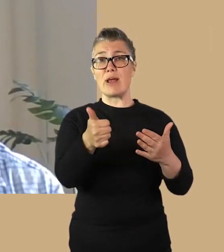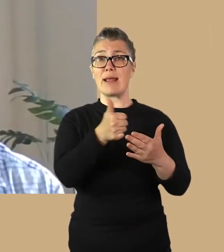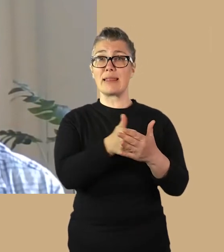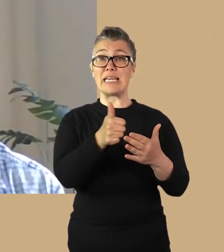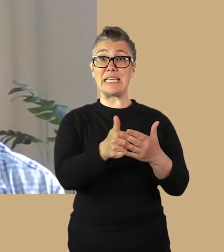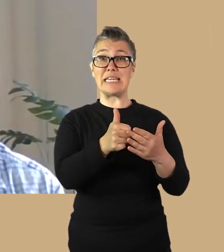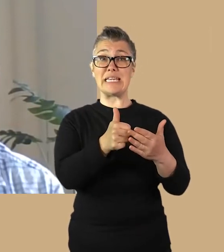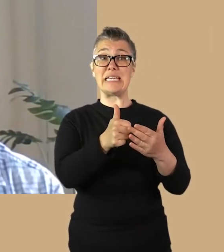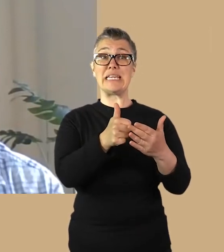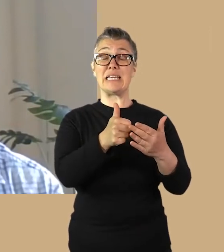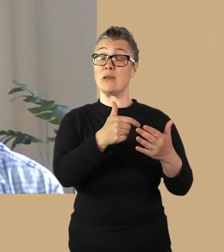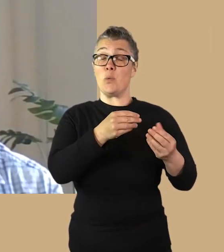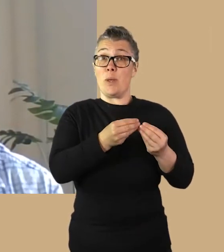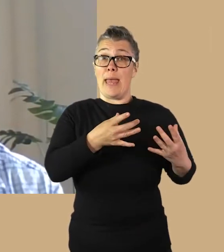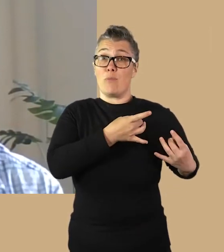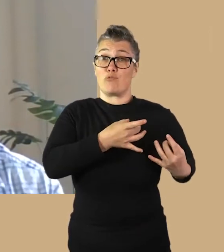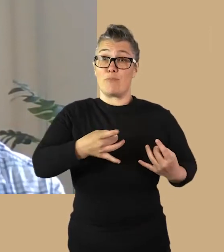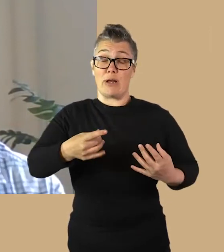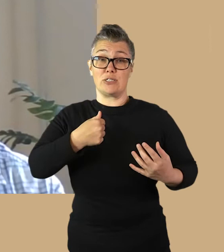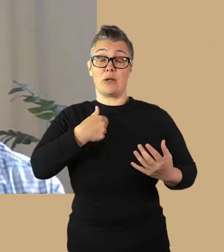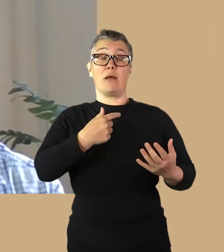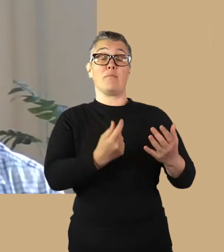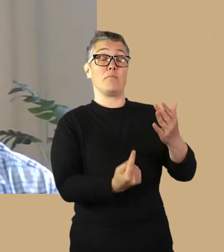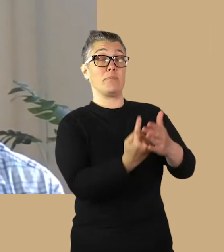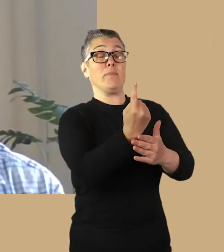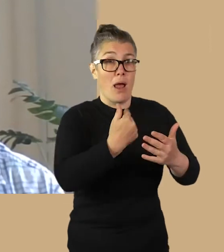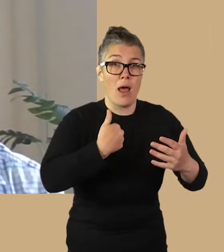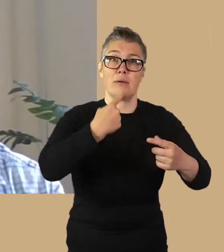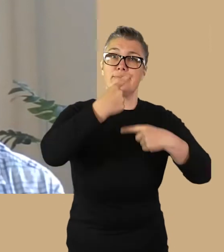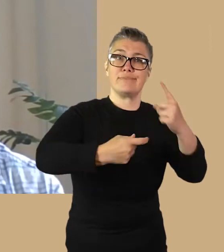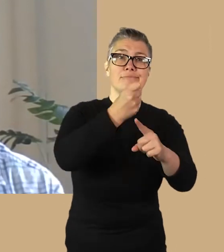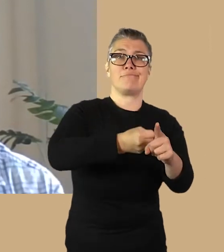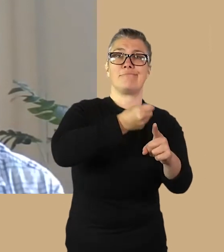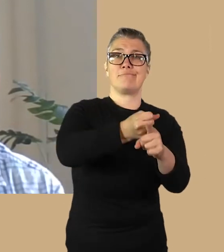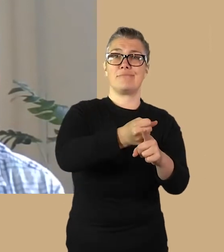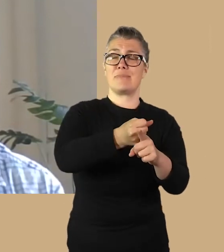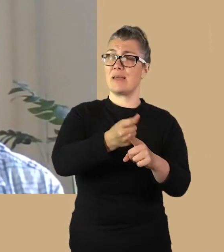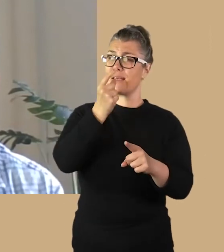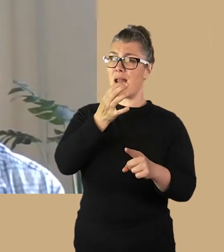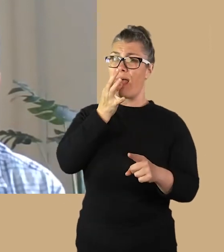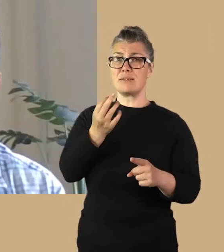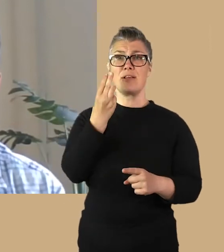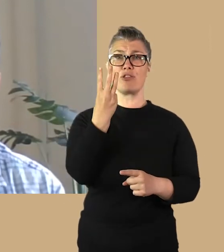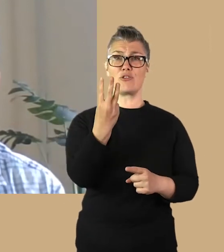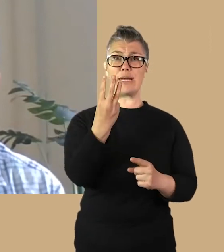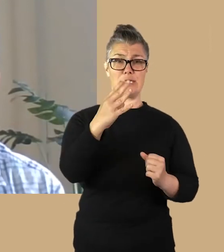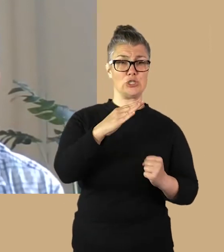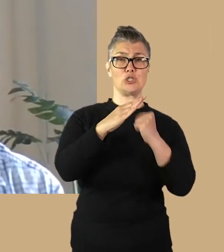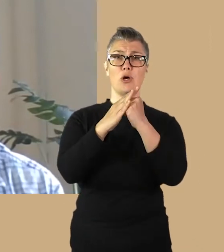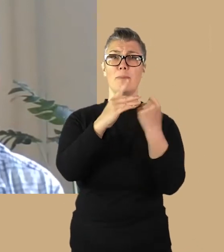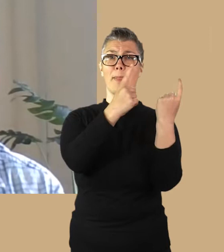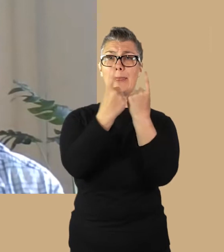opportunistic moment and unprepared. Can I ask what would be the 3 top things